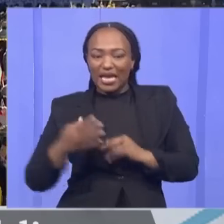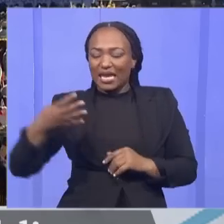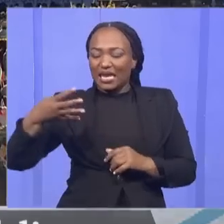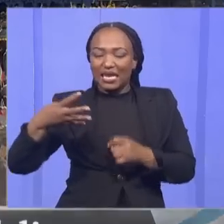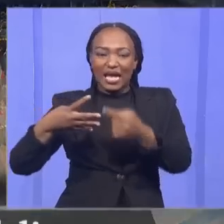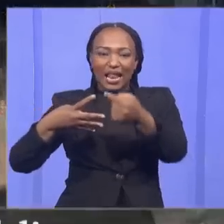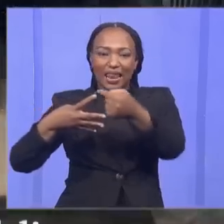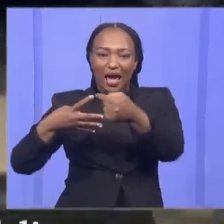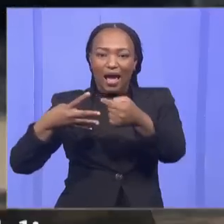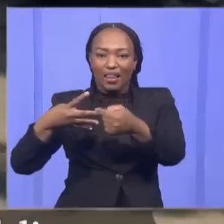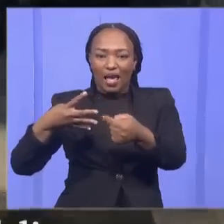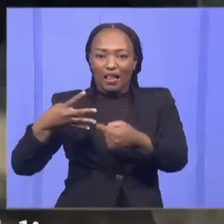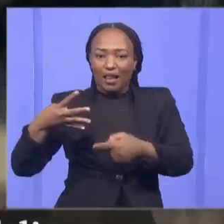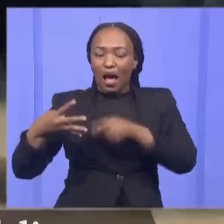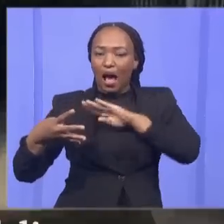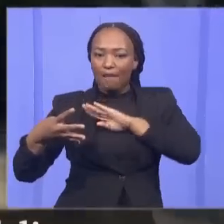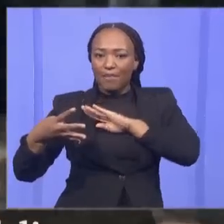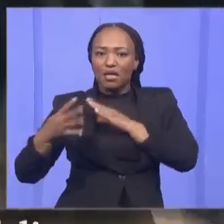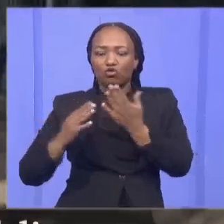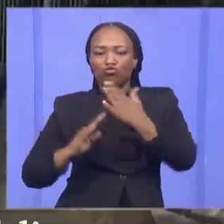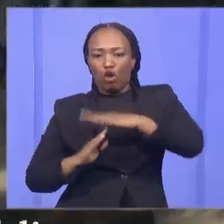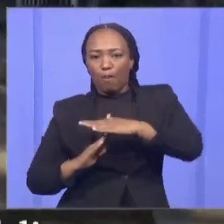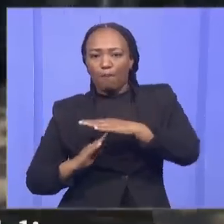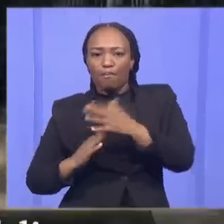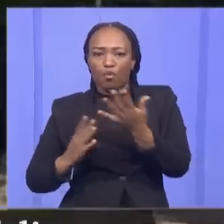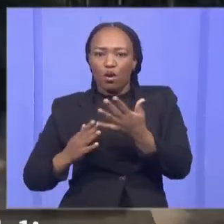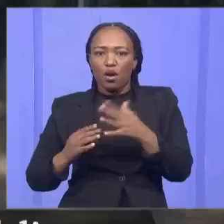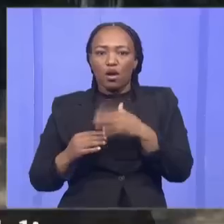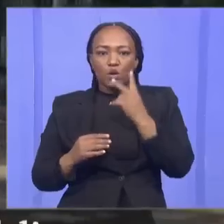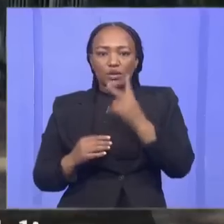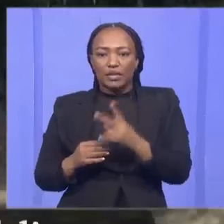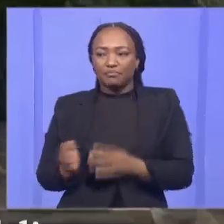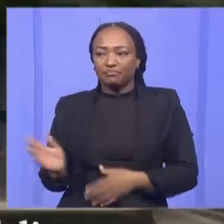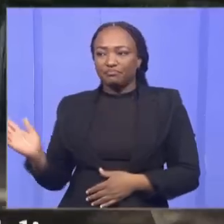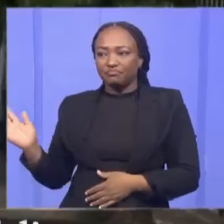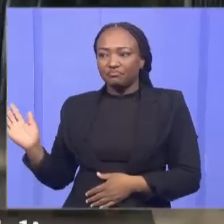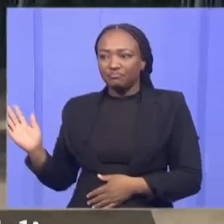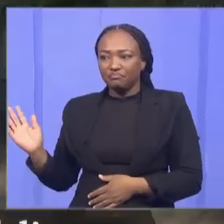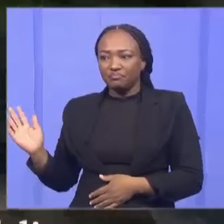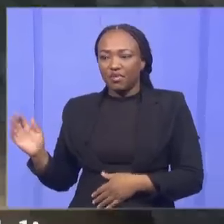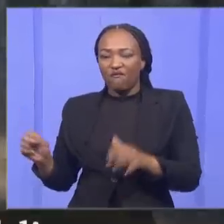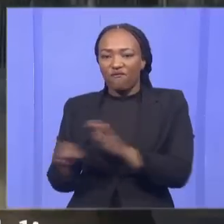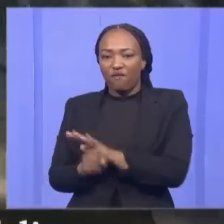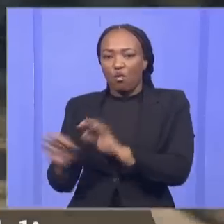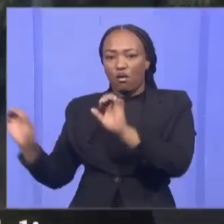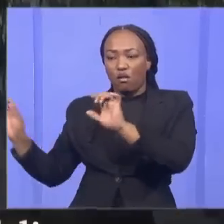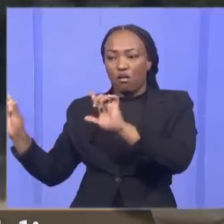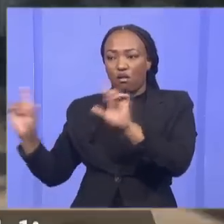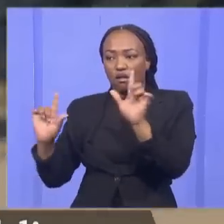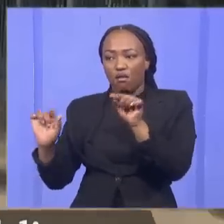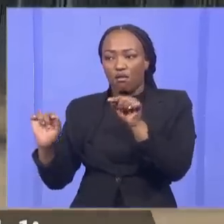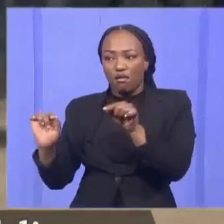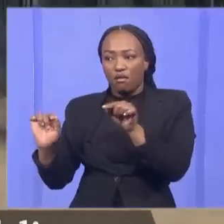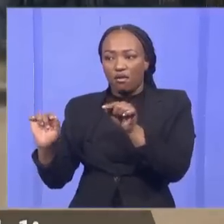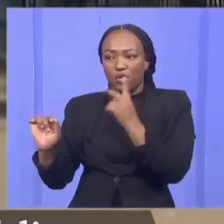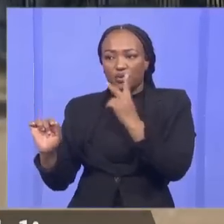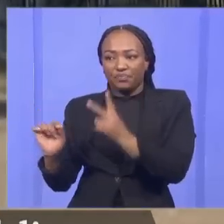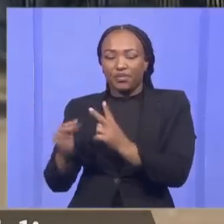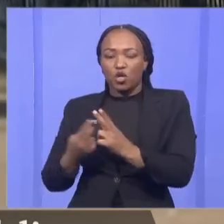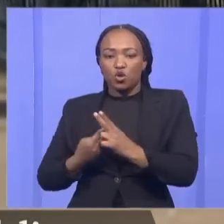army itself. But there you have it. There on the left-hand side of your screen, and now your full screen, the motorcade entering the Union